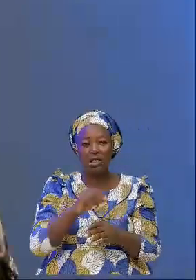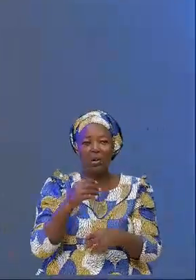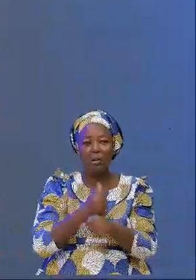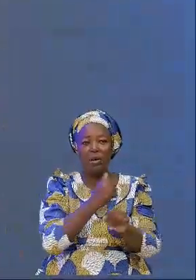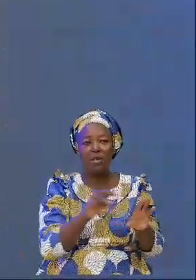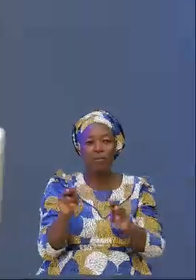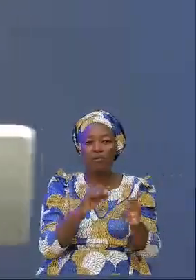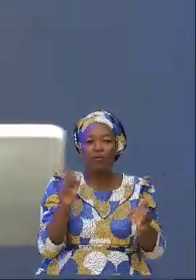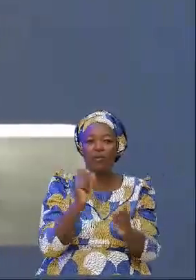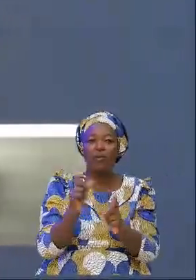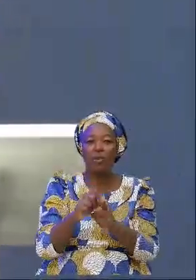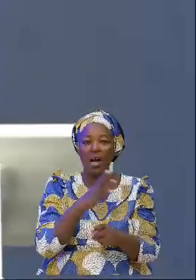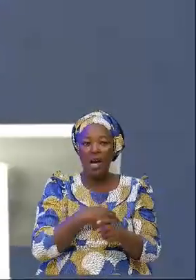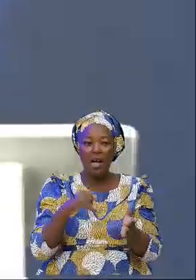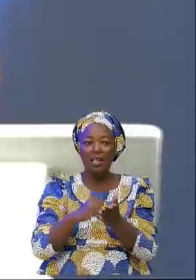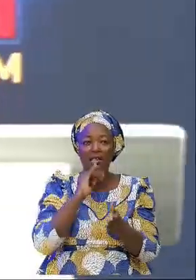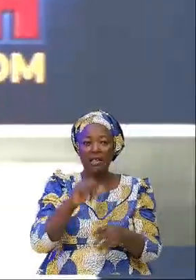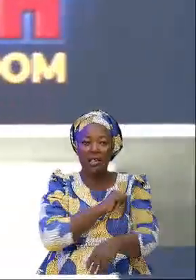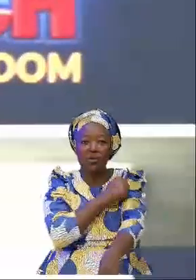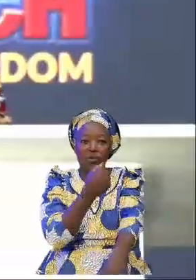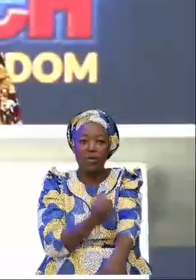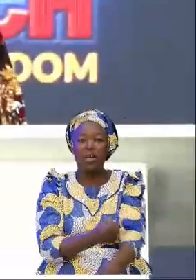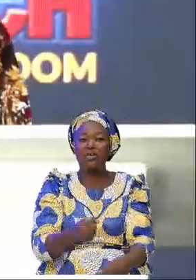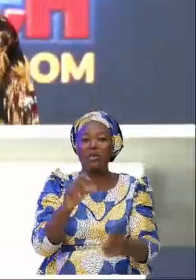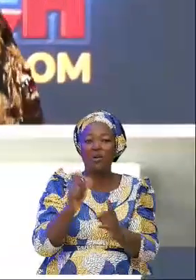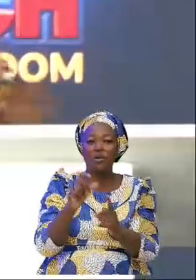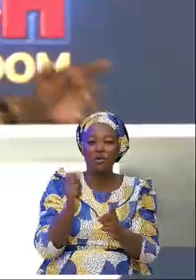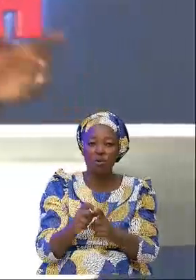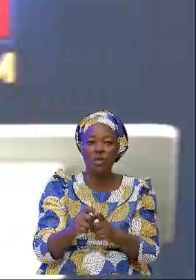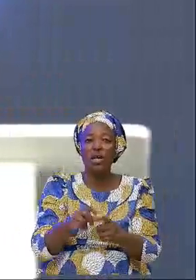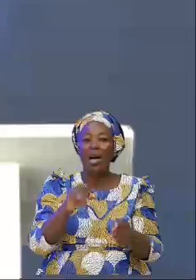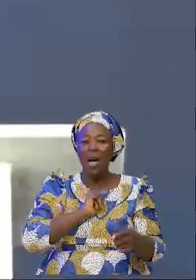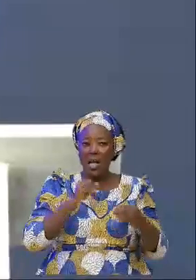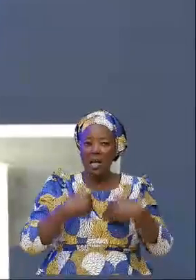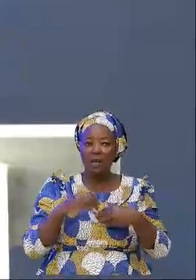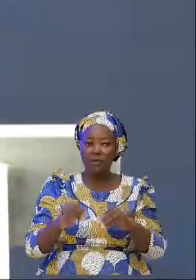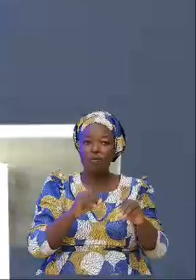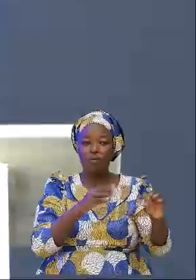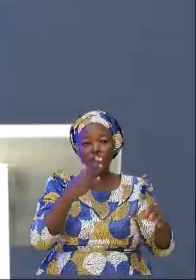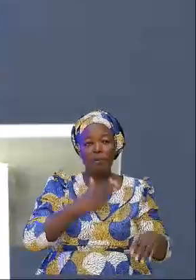a creative word. It's a mountain moving word. And it is a